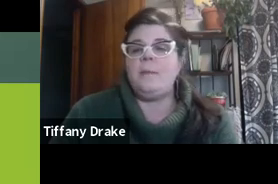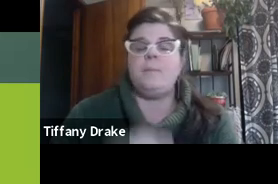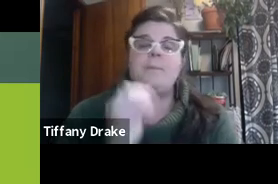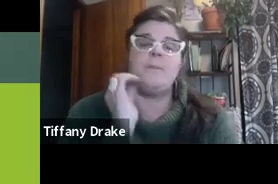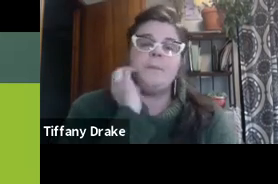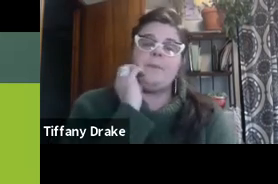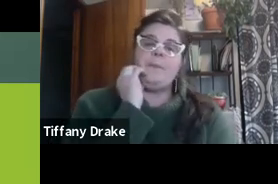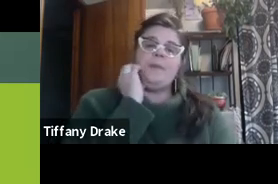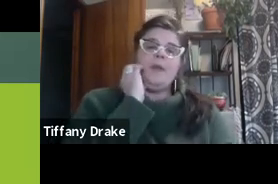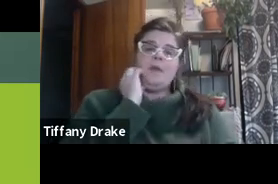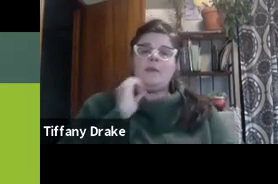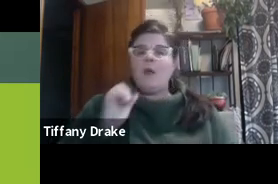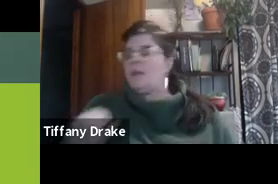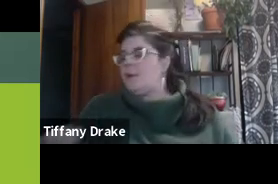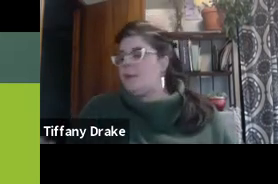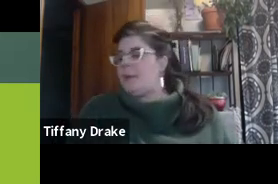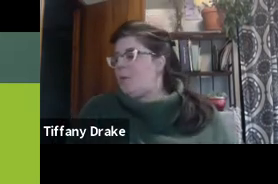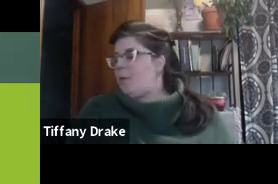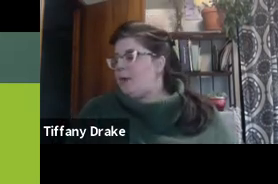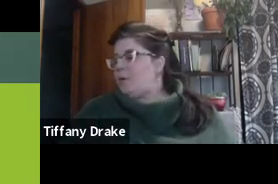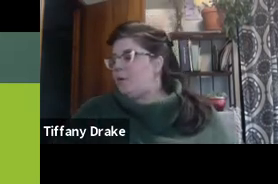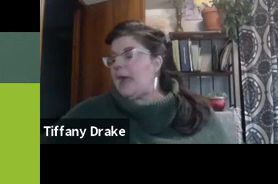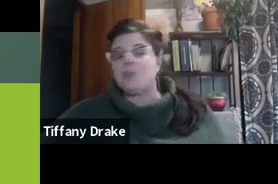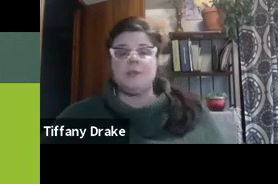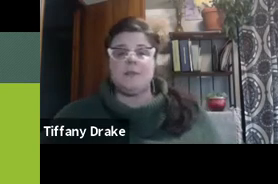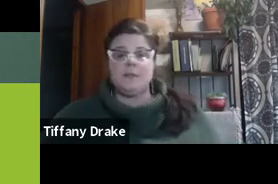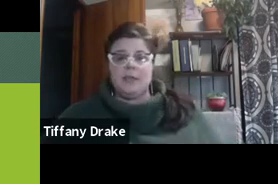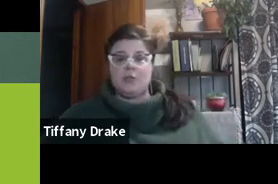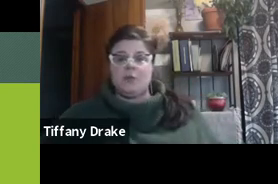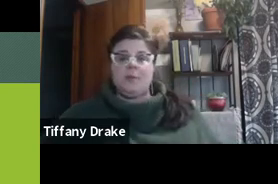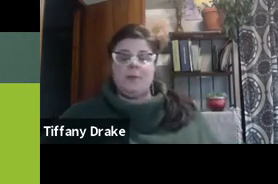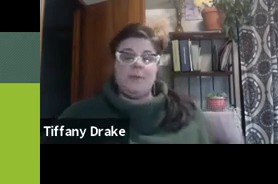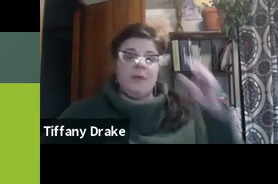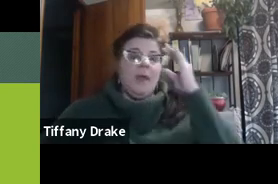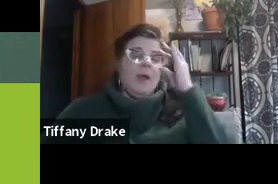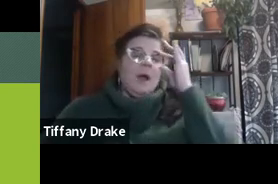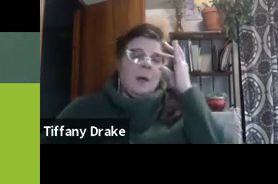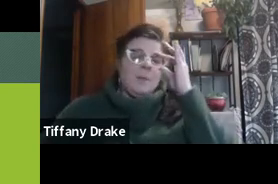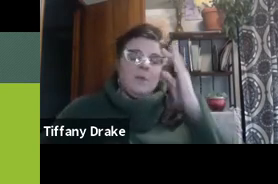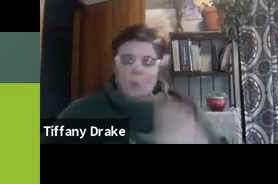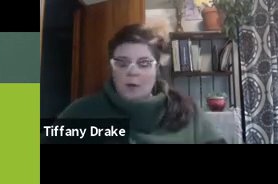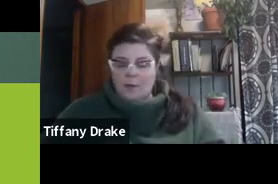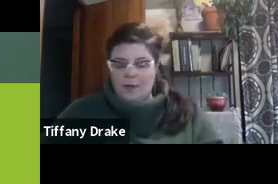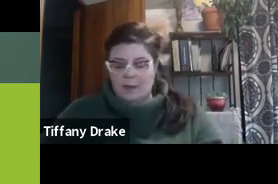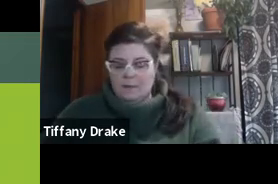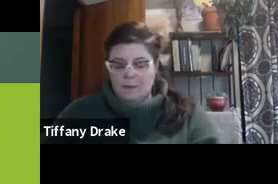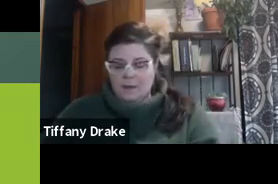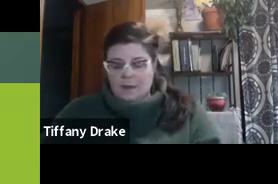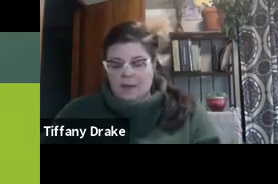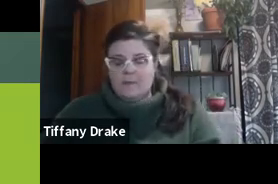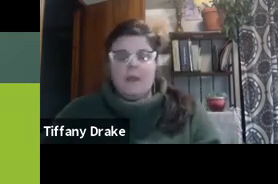Okay. Let's talk a little bit about parental reactions to sexual abuse. So one of the